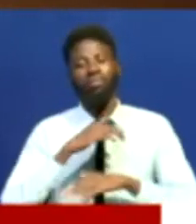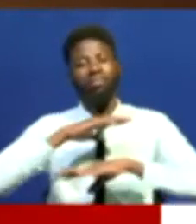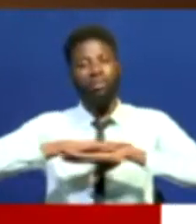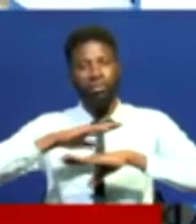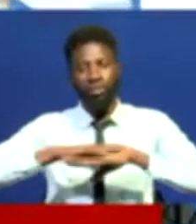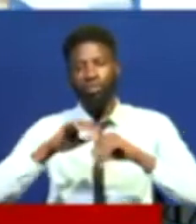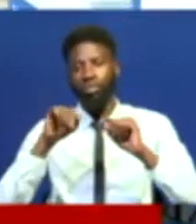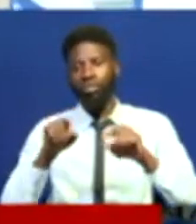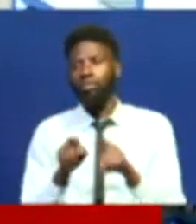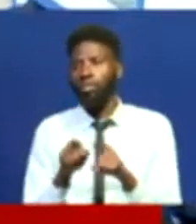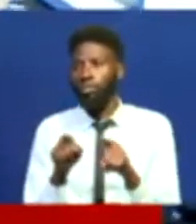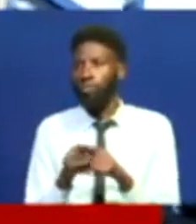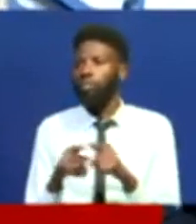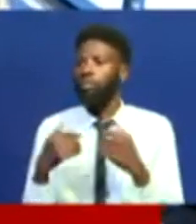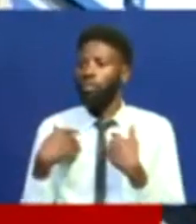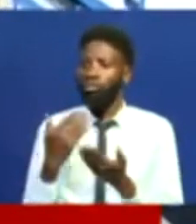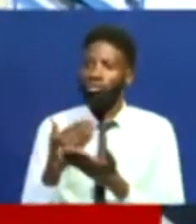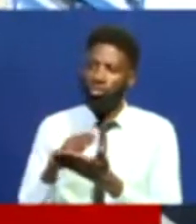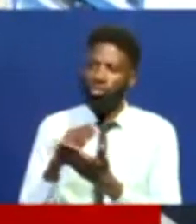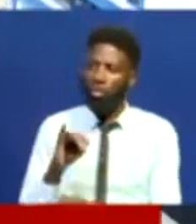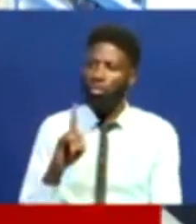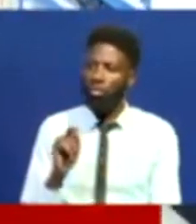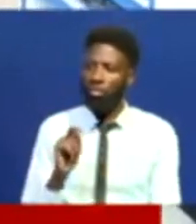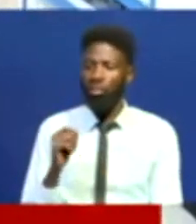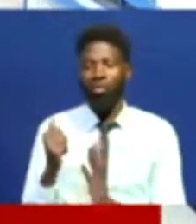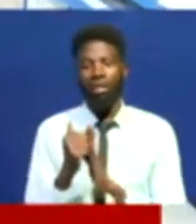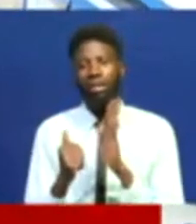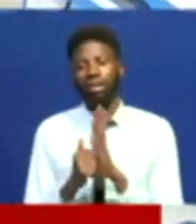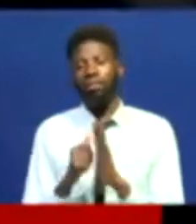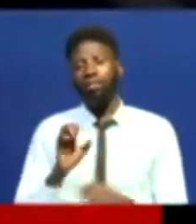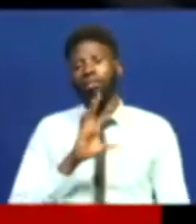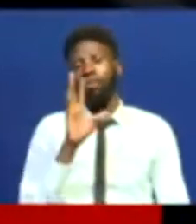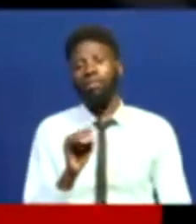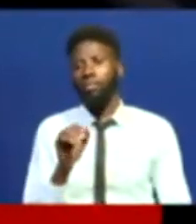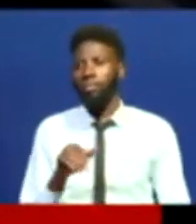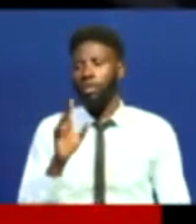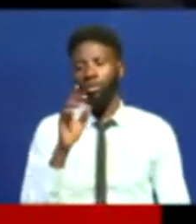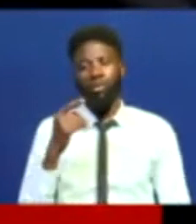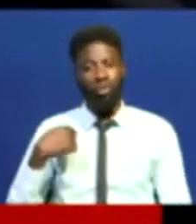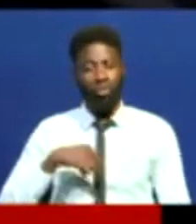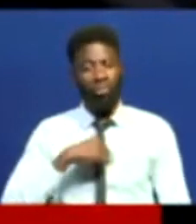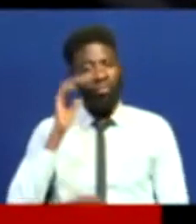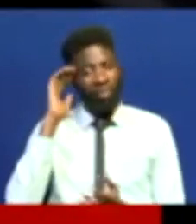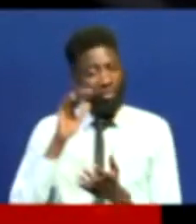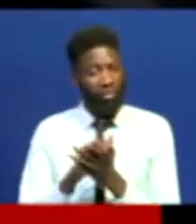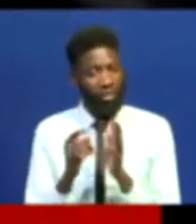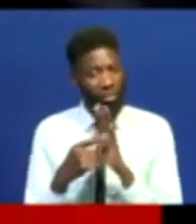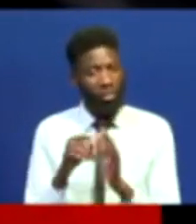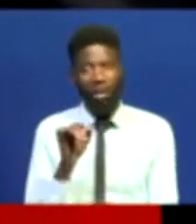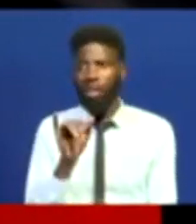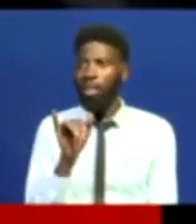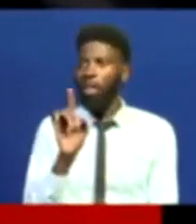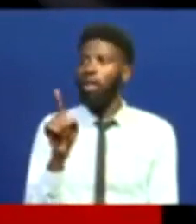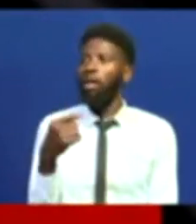establish a shared ICT agenda for the Africa continent. Because we believe, for example, just that